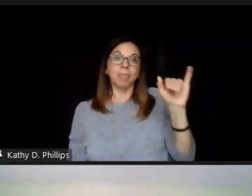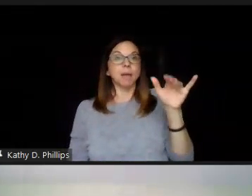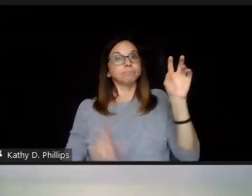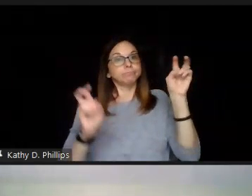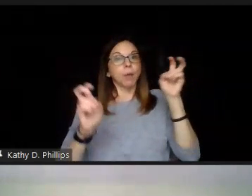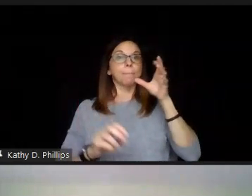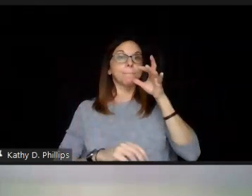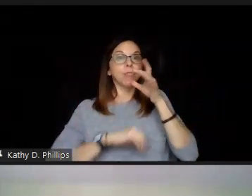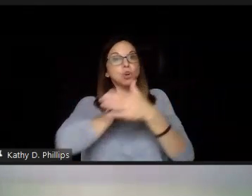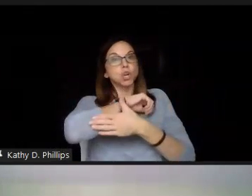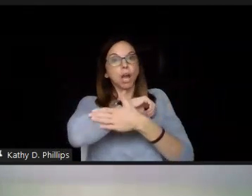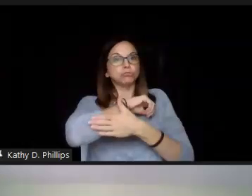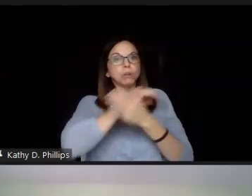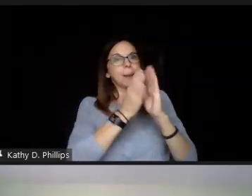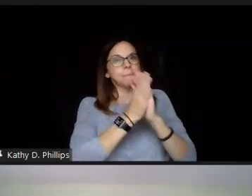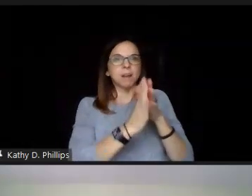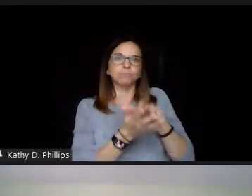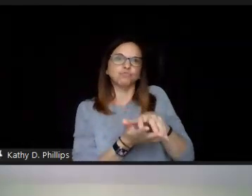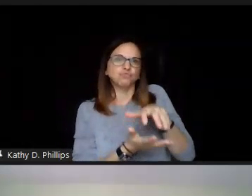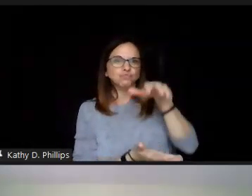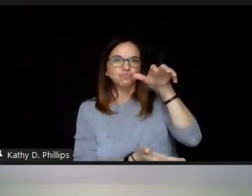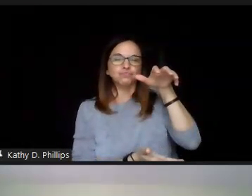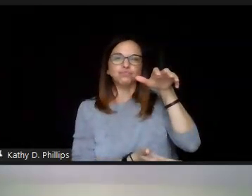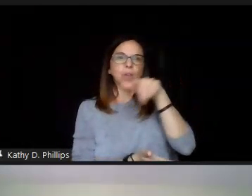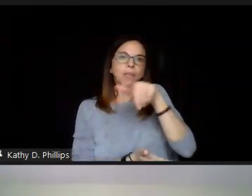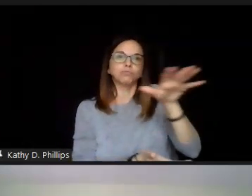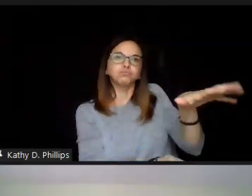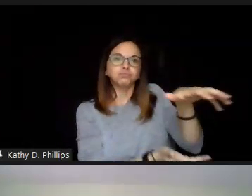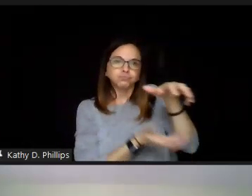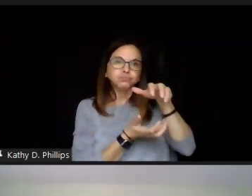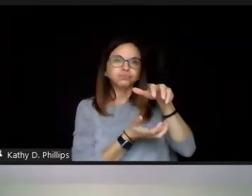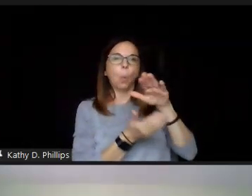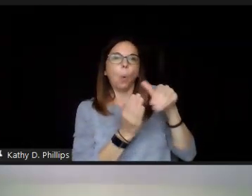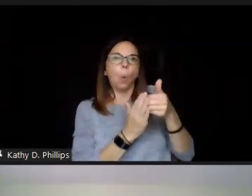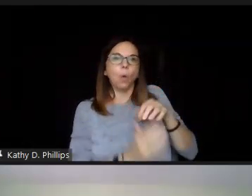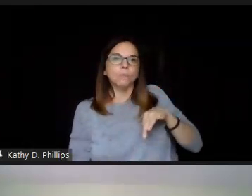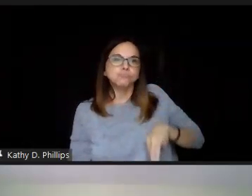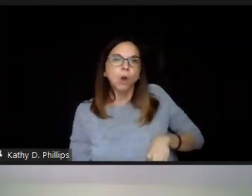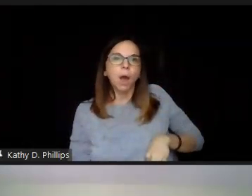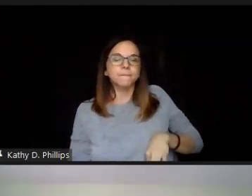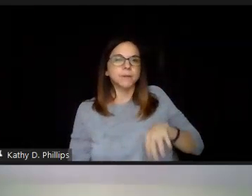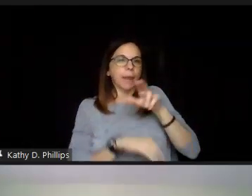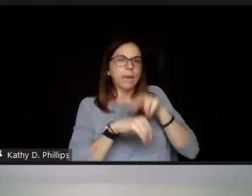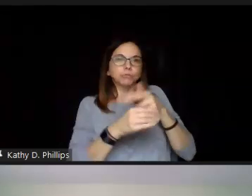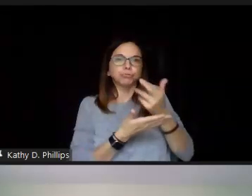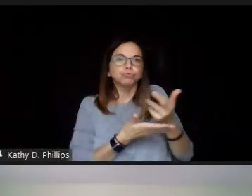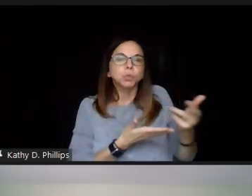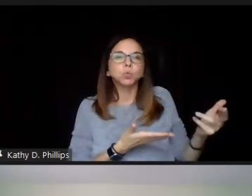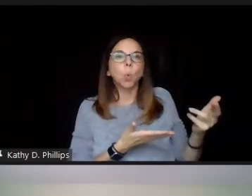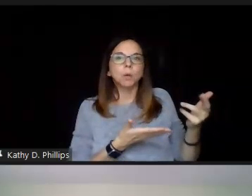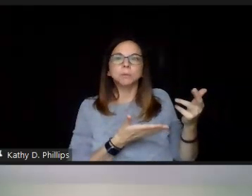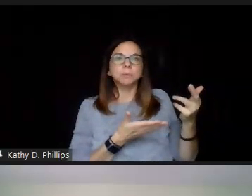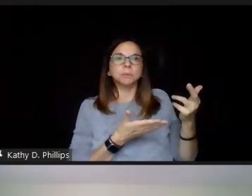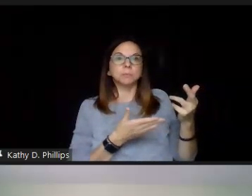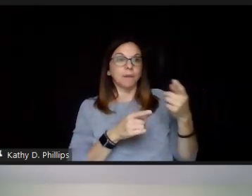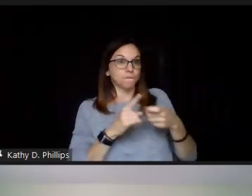rich, right? And take the profits and the natural resources coming from